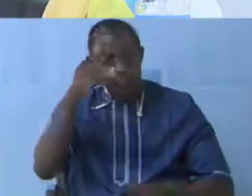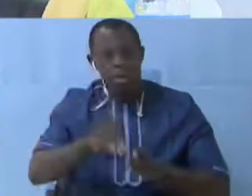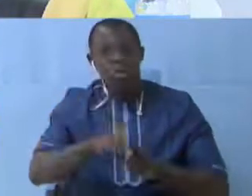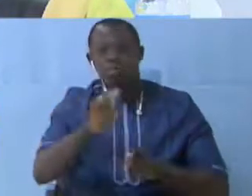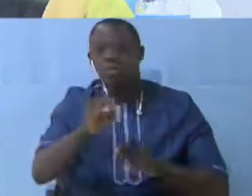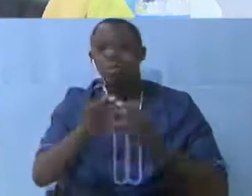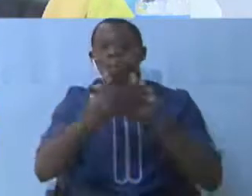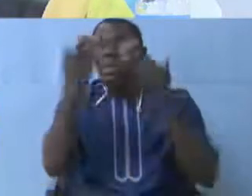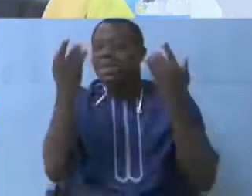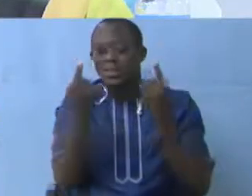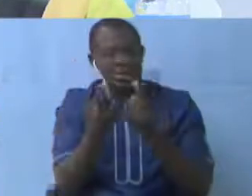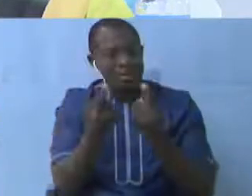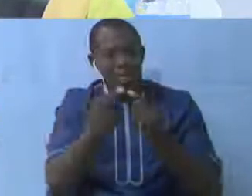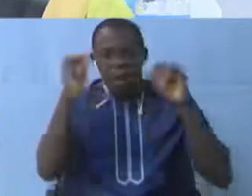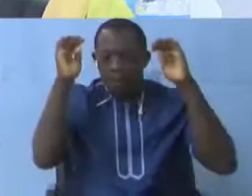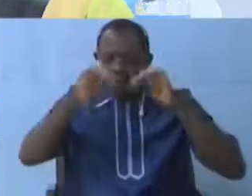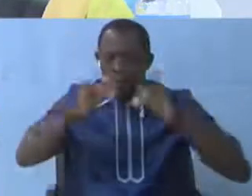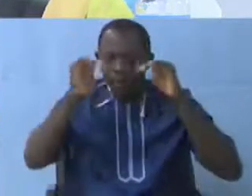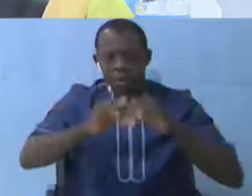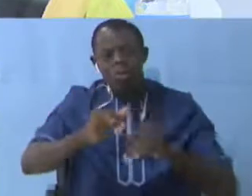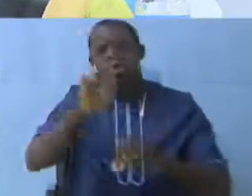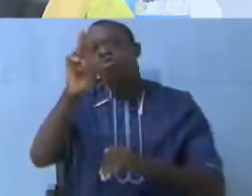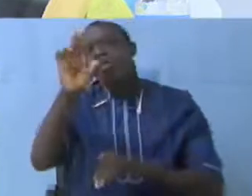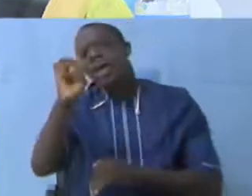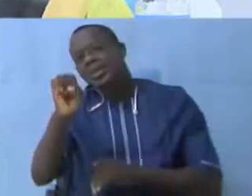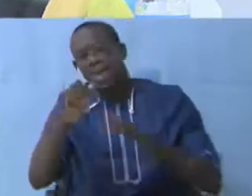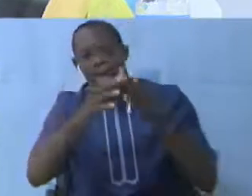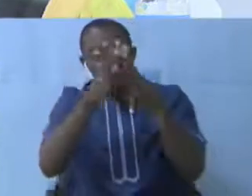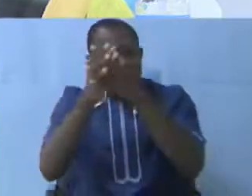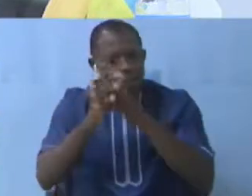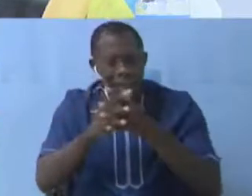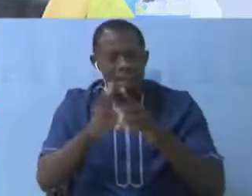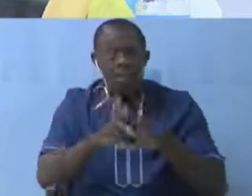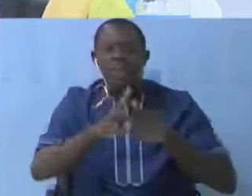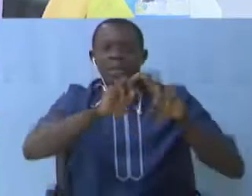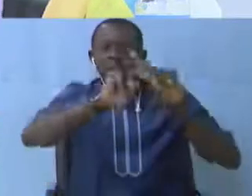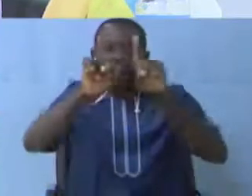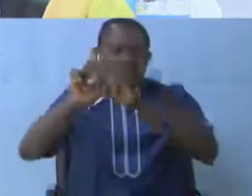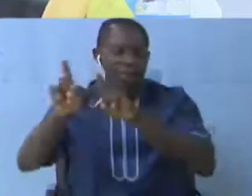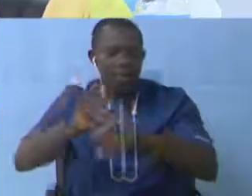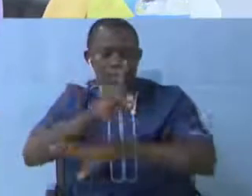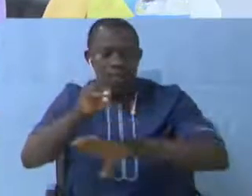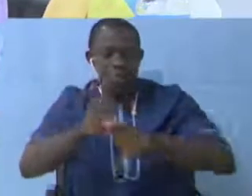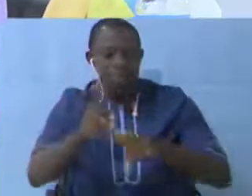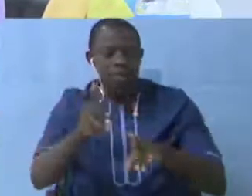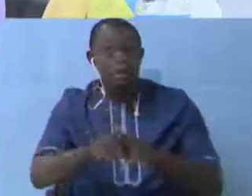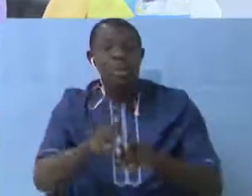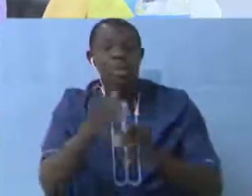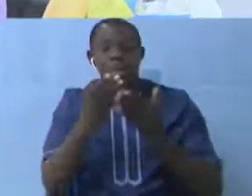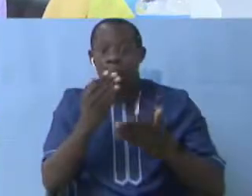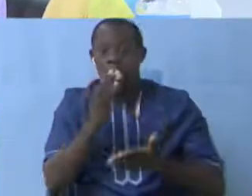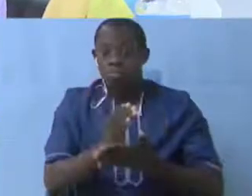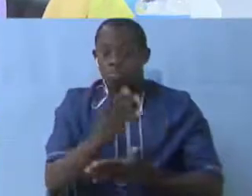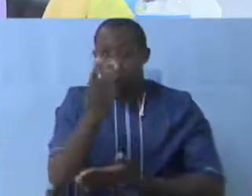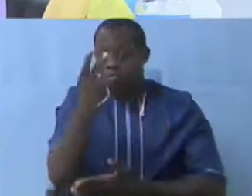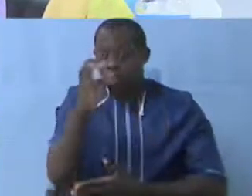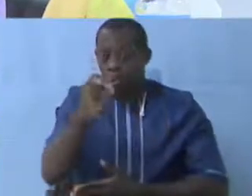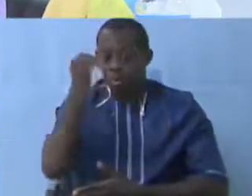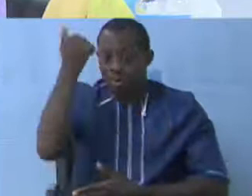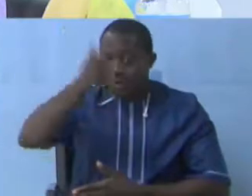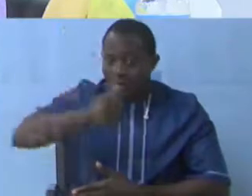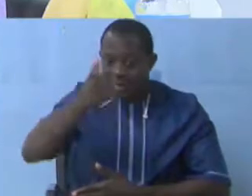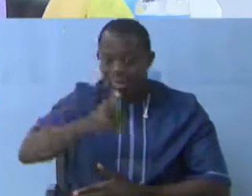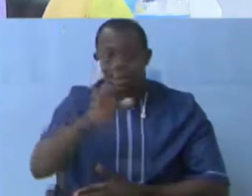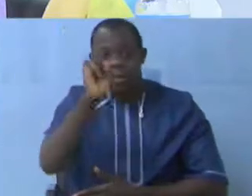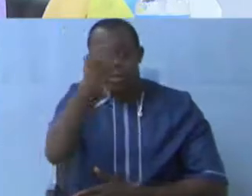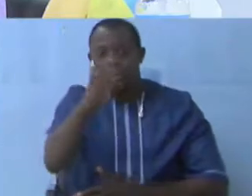the US, meeting in different places. So really 2016, with the difficult situation we had